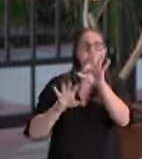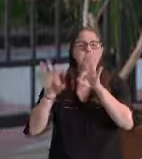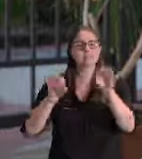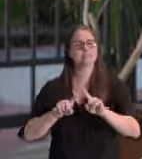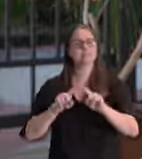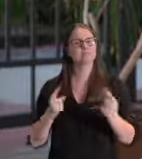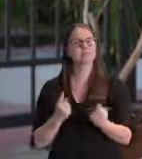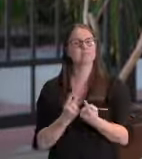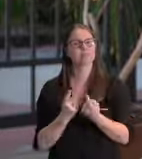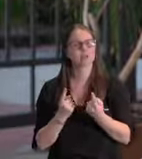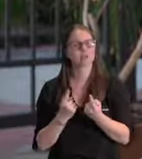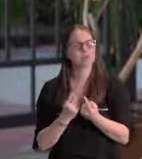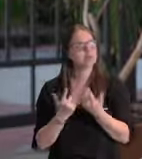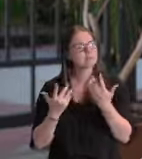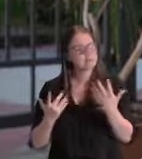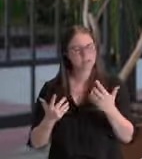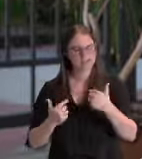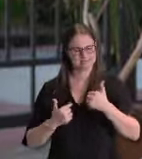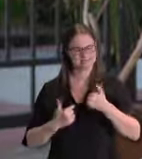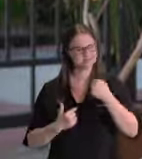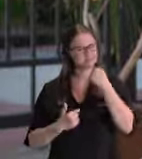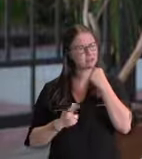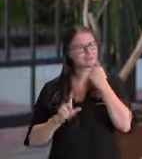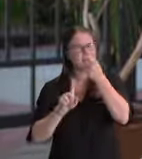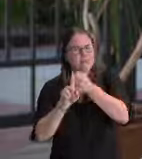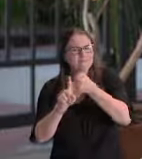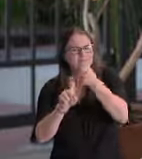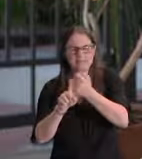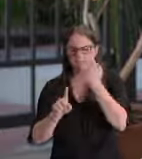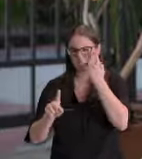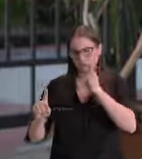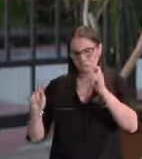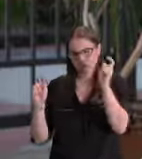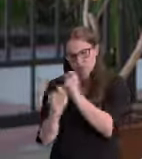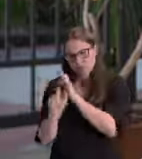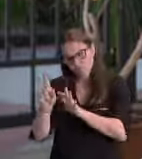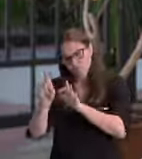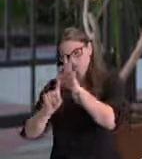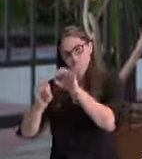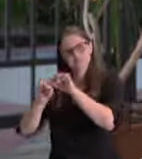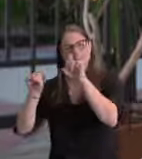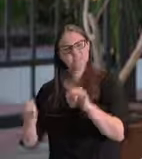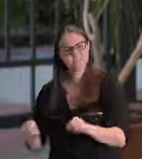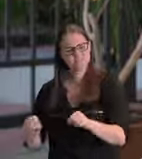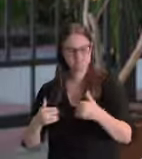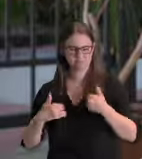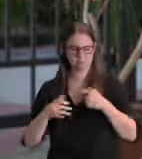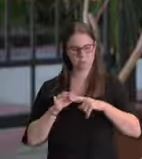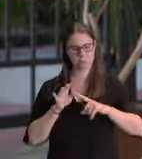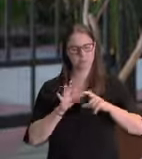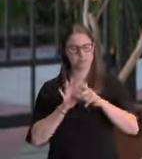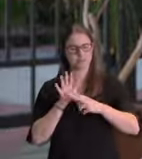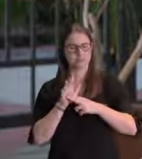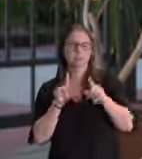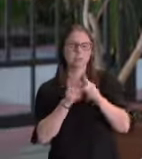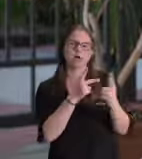But this type of advocacy, this systemic advocacy that QDN and other groups